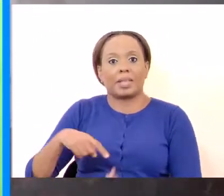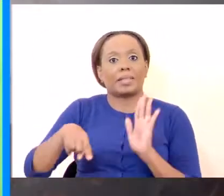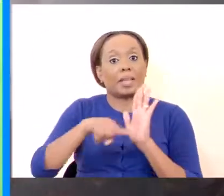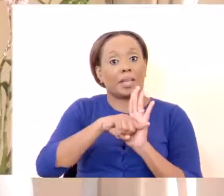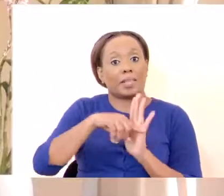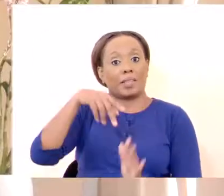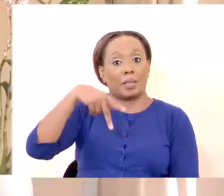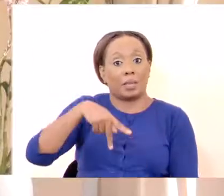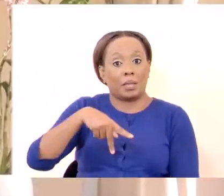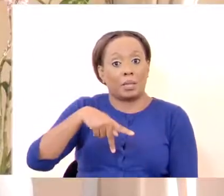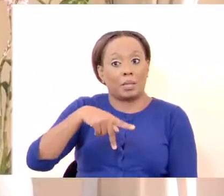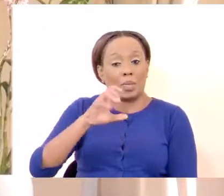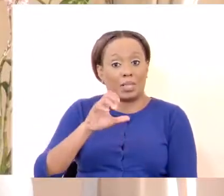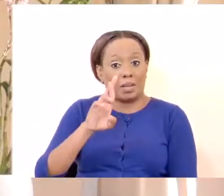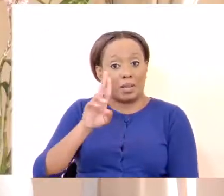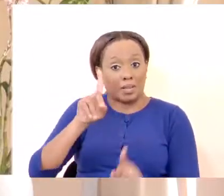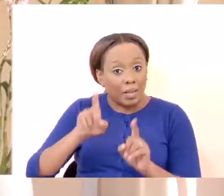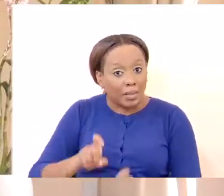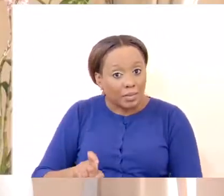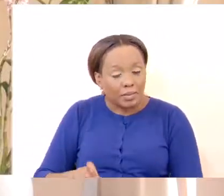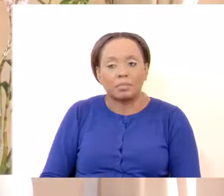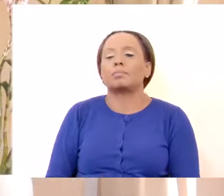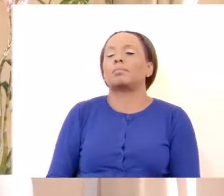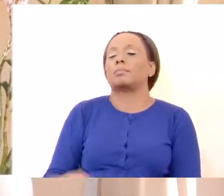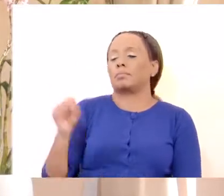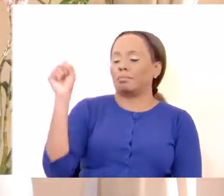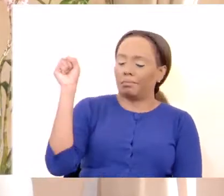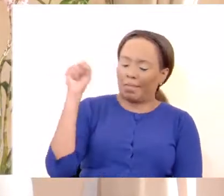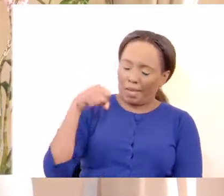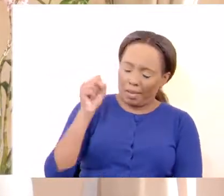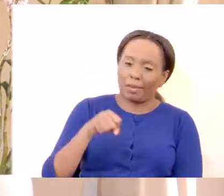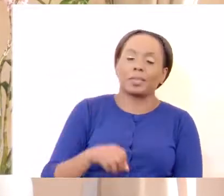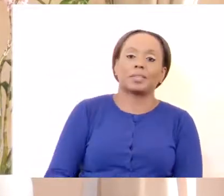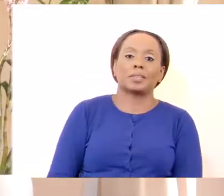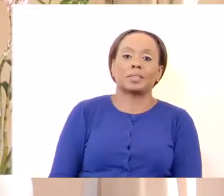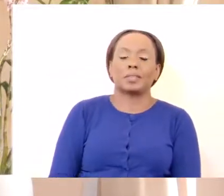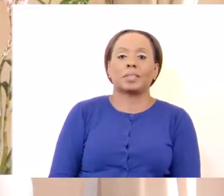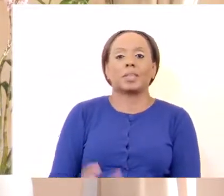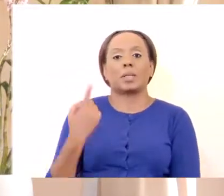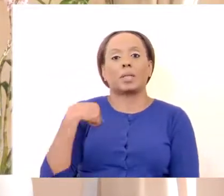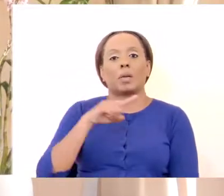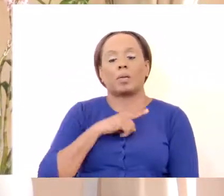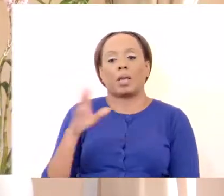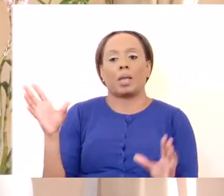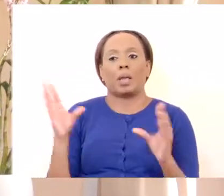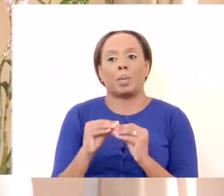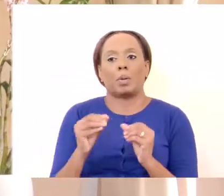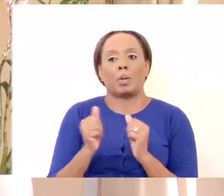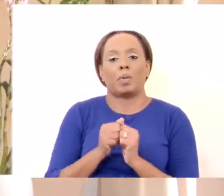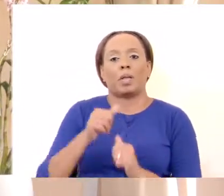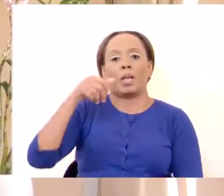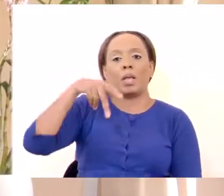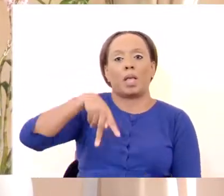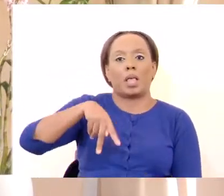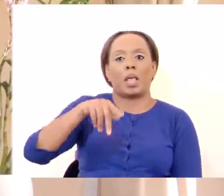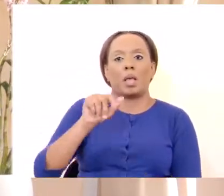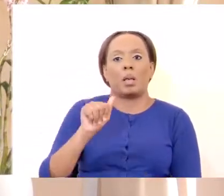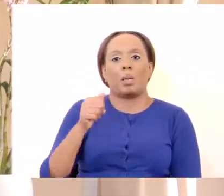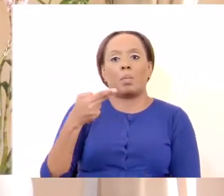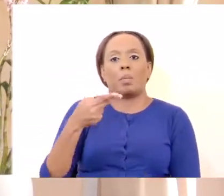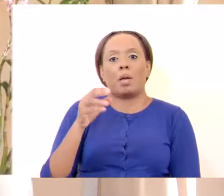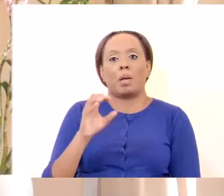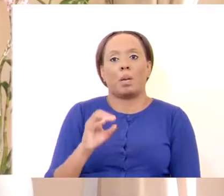answer is yes. We had a meeting with the virologist from PAHO for the few days that he was